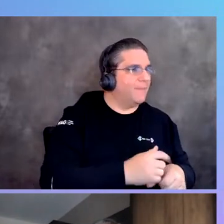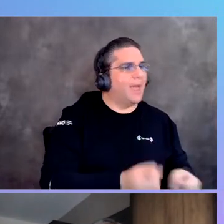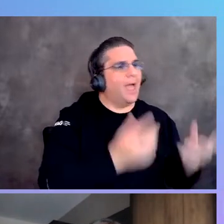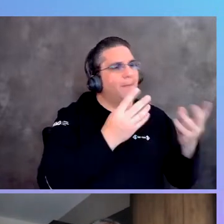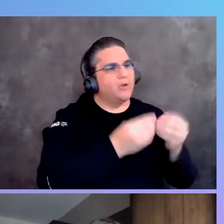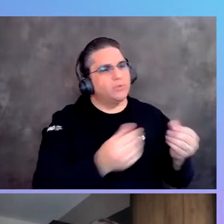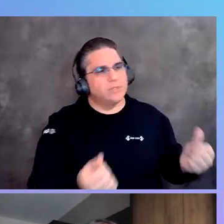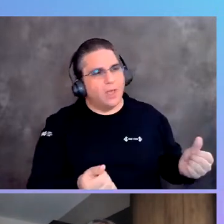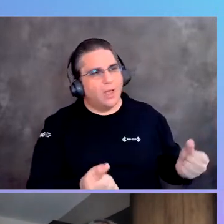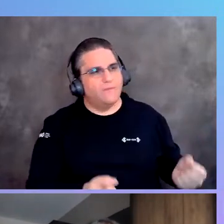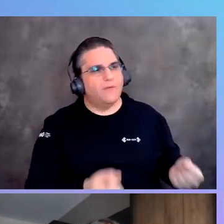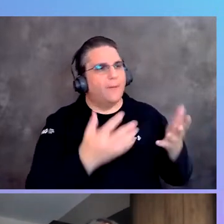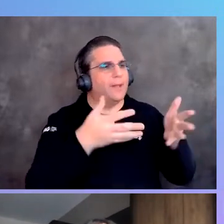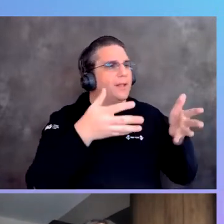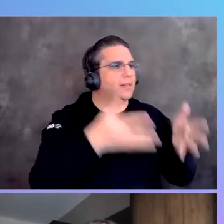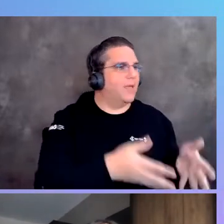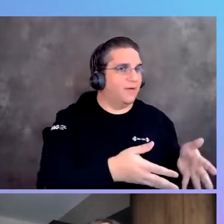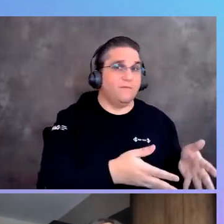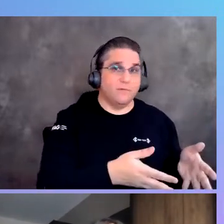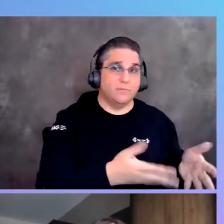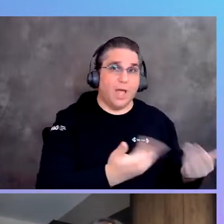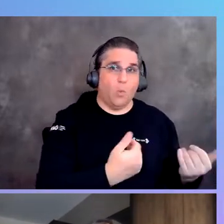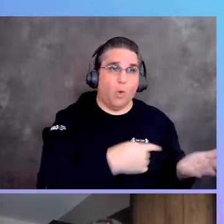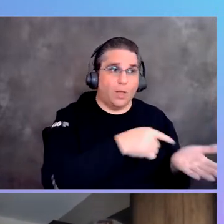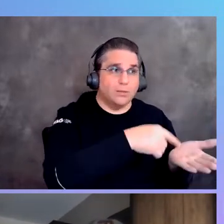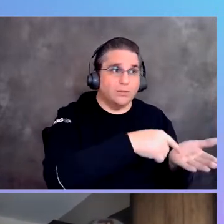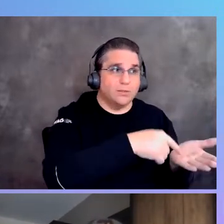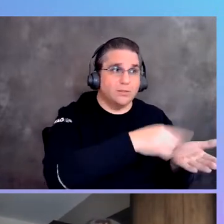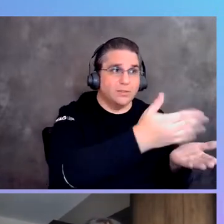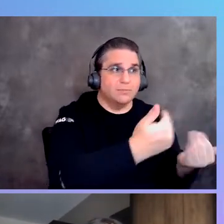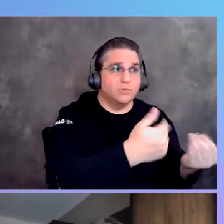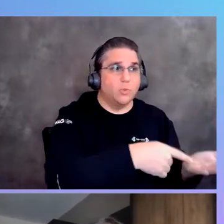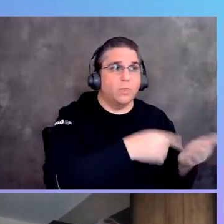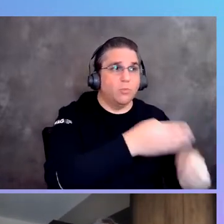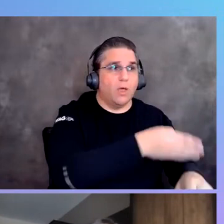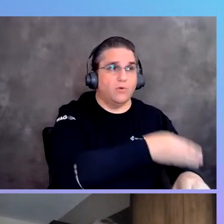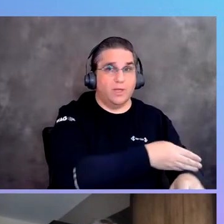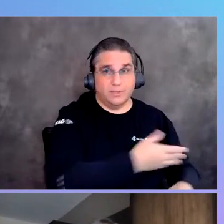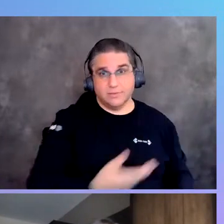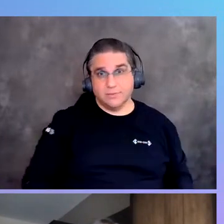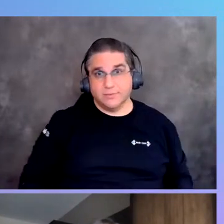many are you still working on or in your roadmap for the next 3 months.